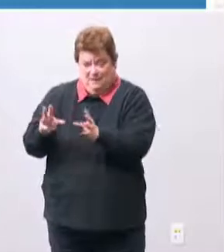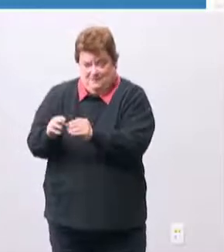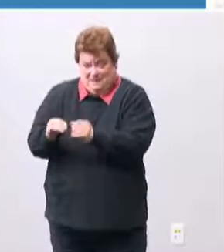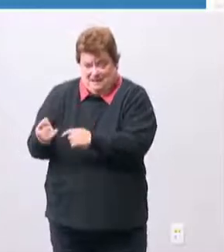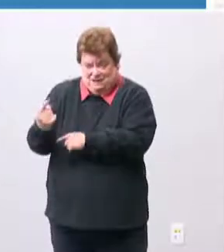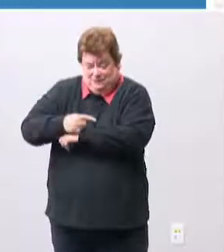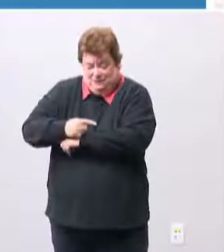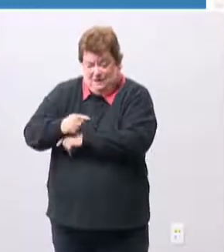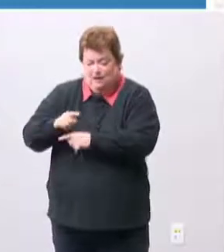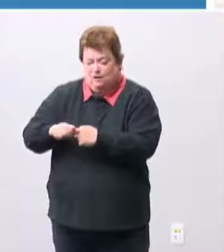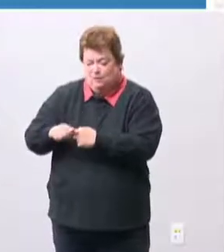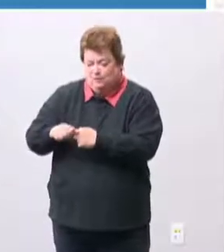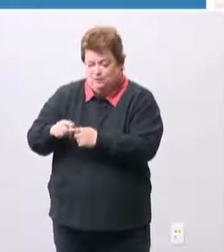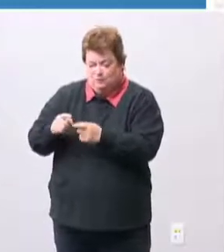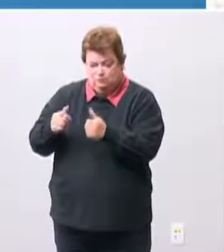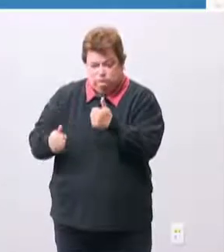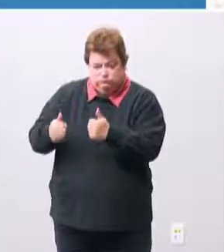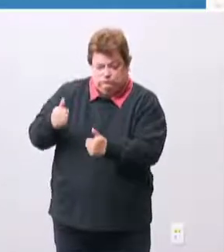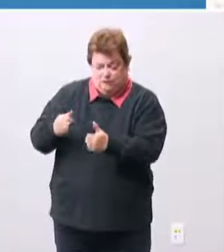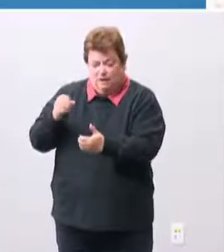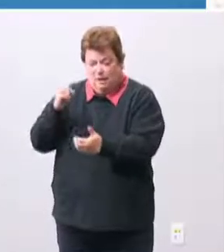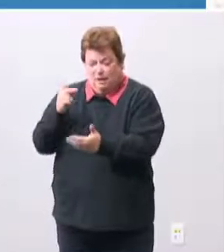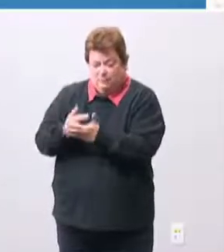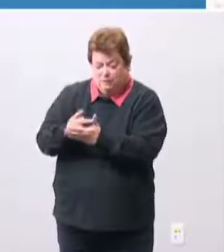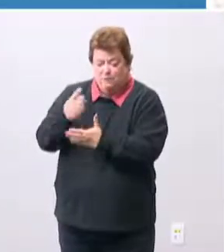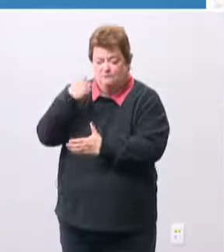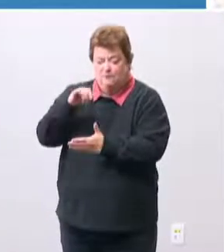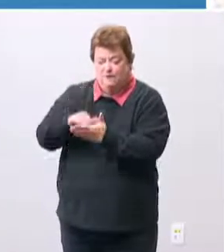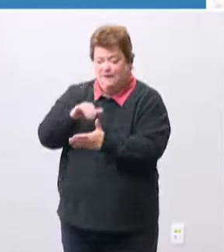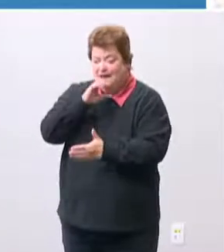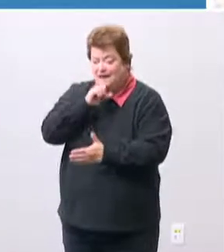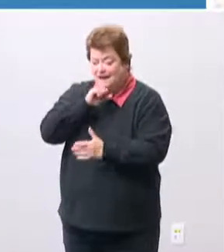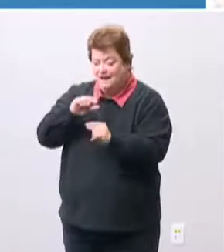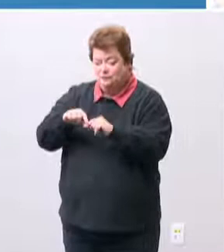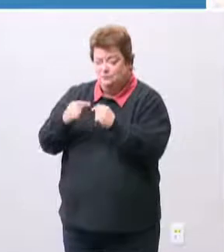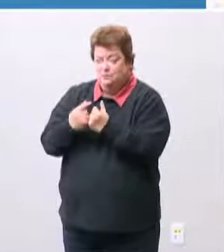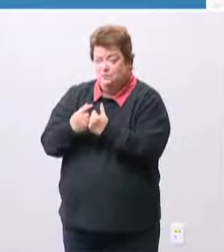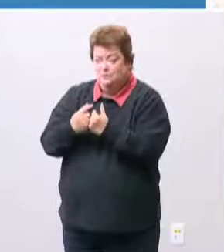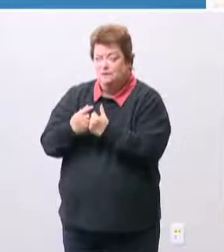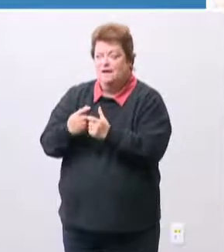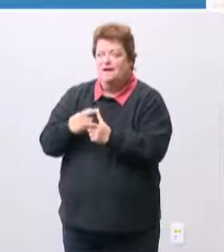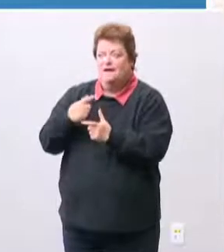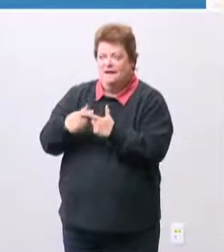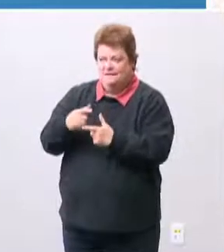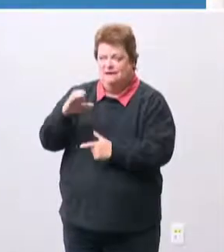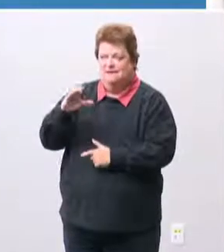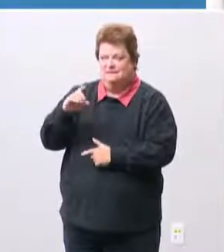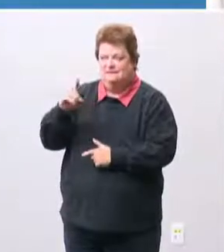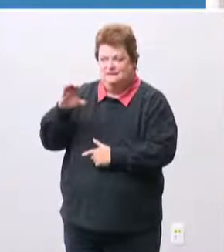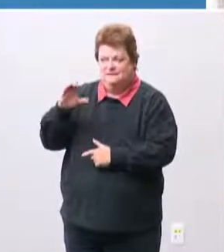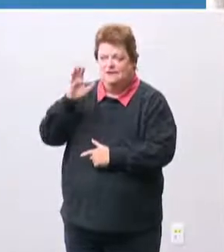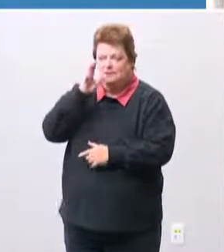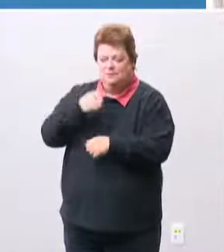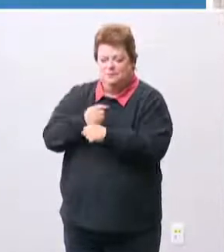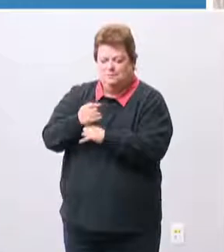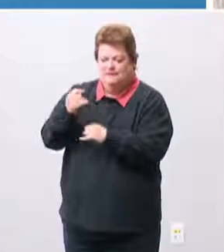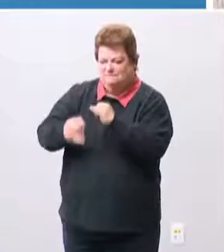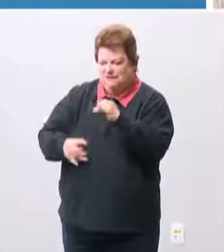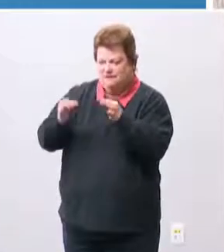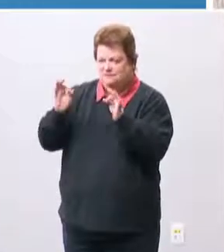to recommend use of the vaccine among children in that age group, and then CDC will make the final